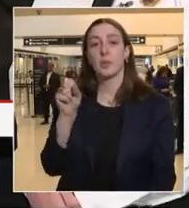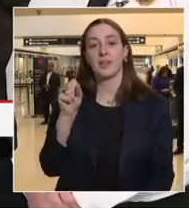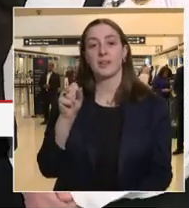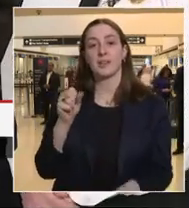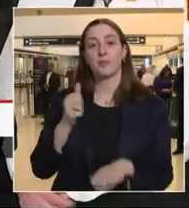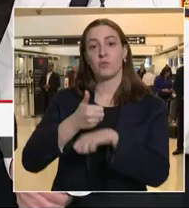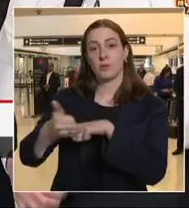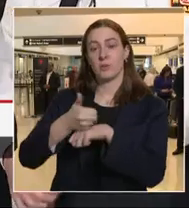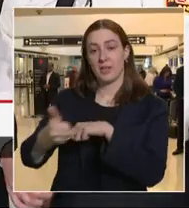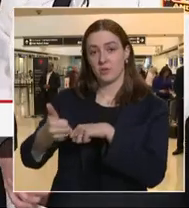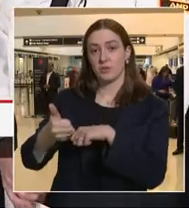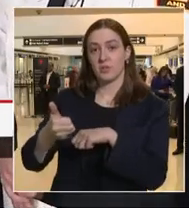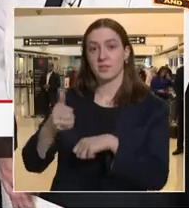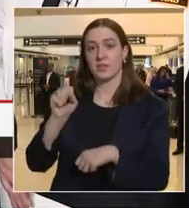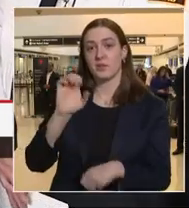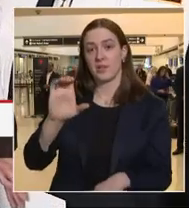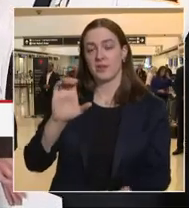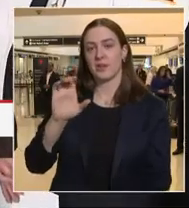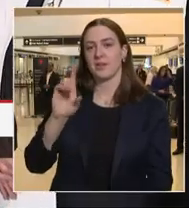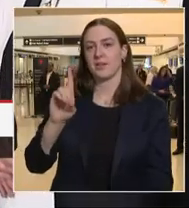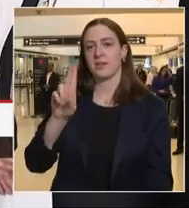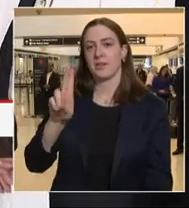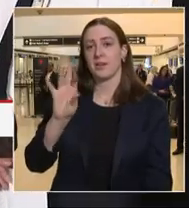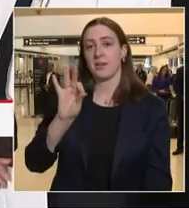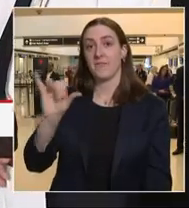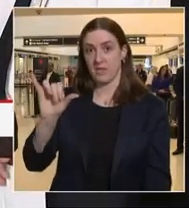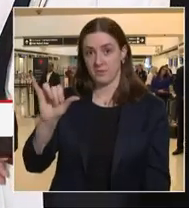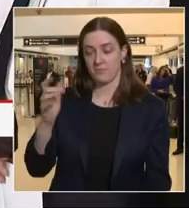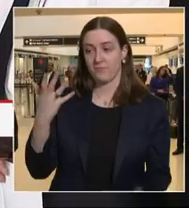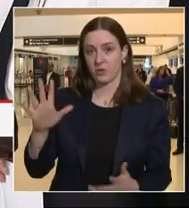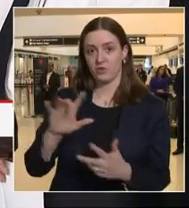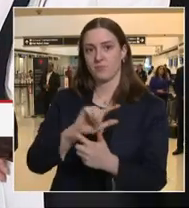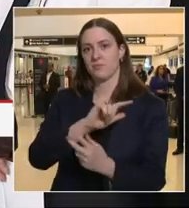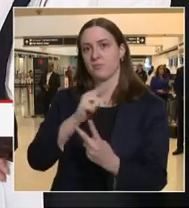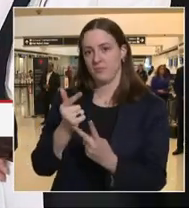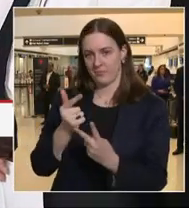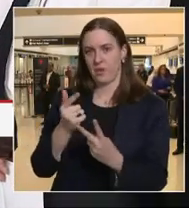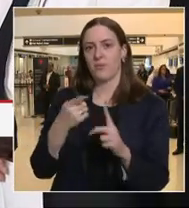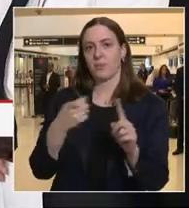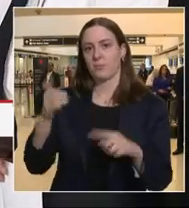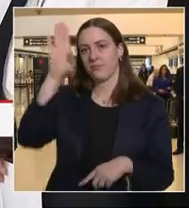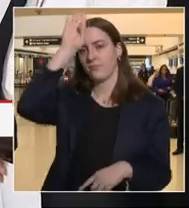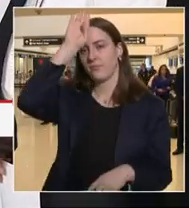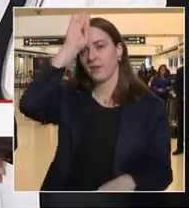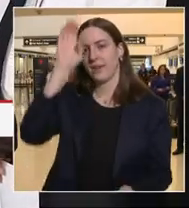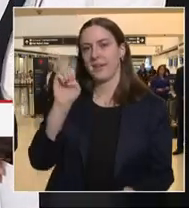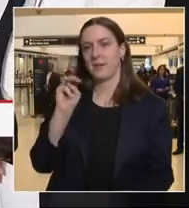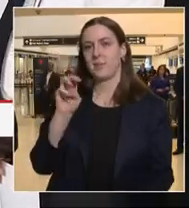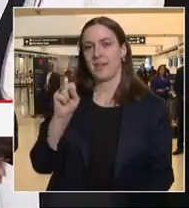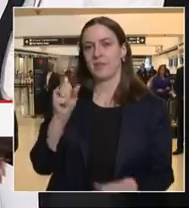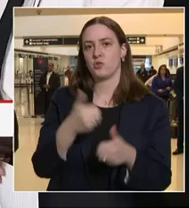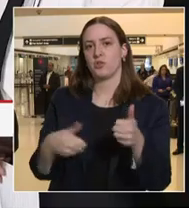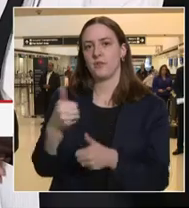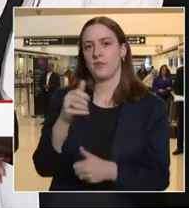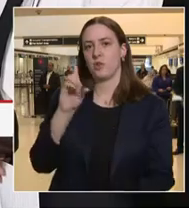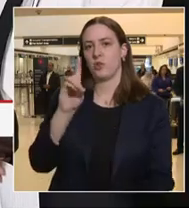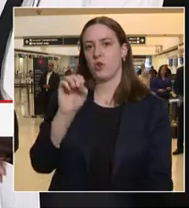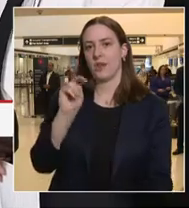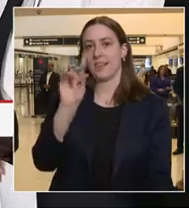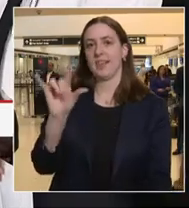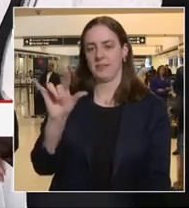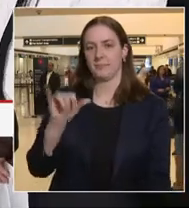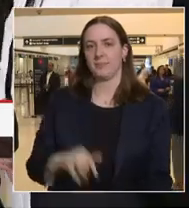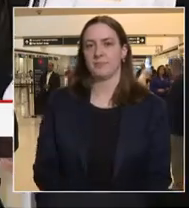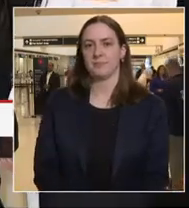Duffy, and then you will hear directly from Chief John Donnelly with a situational update.